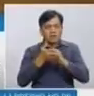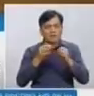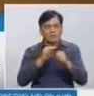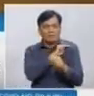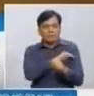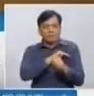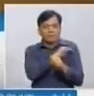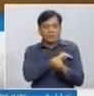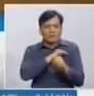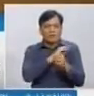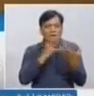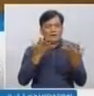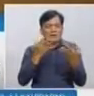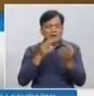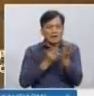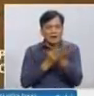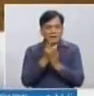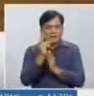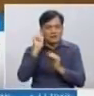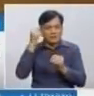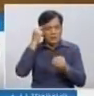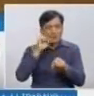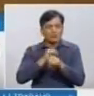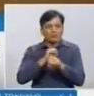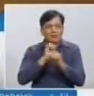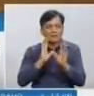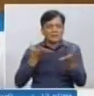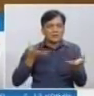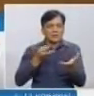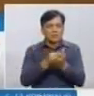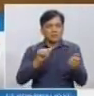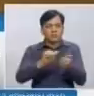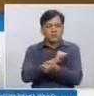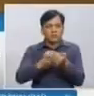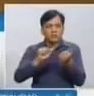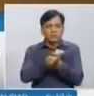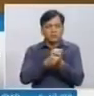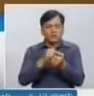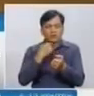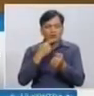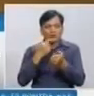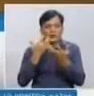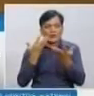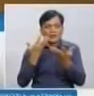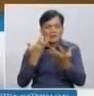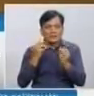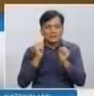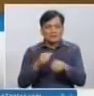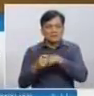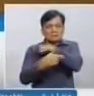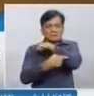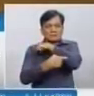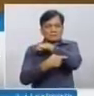the morale of dedicated and honest government workers, and corruption destroys those who succumb to its temptation,